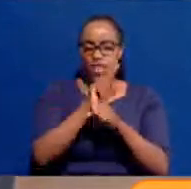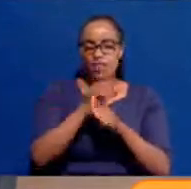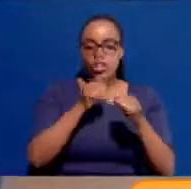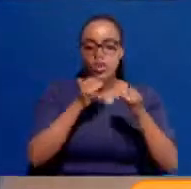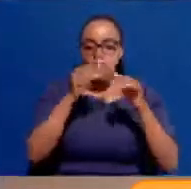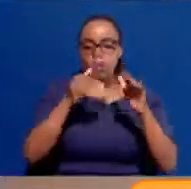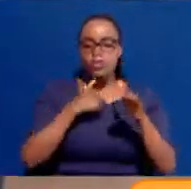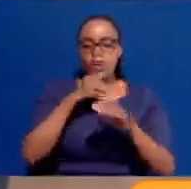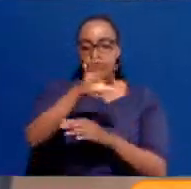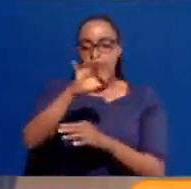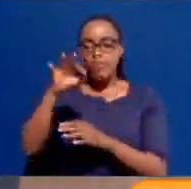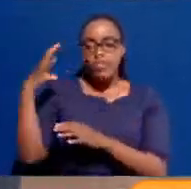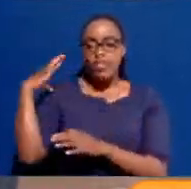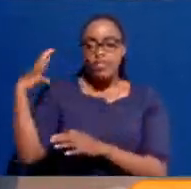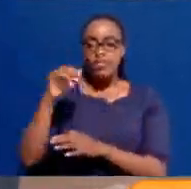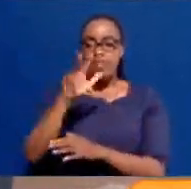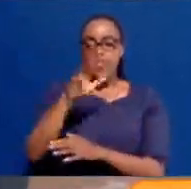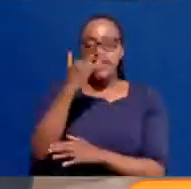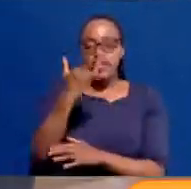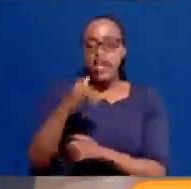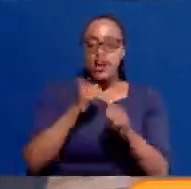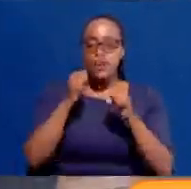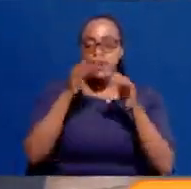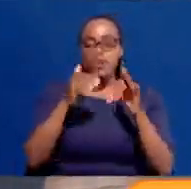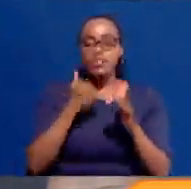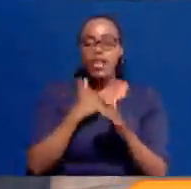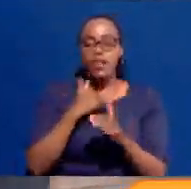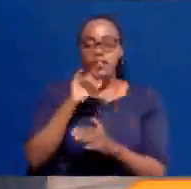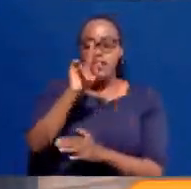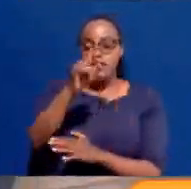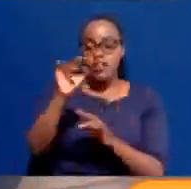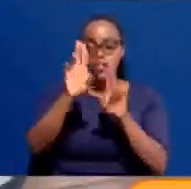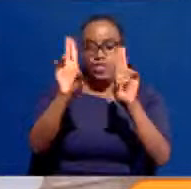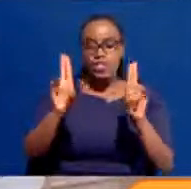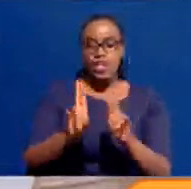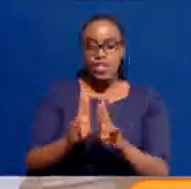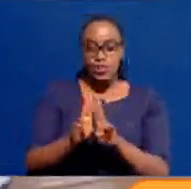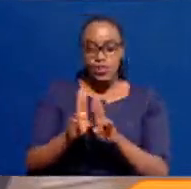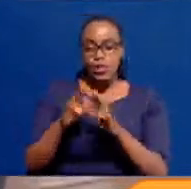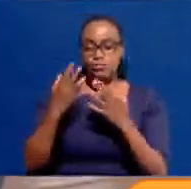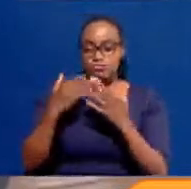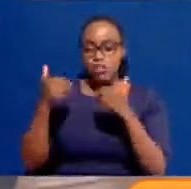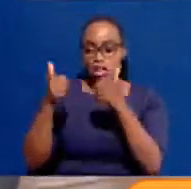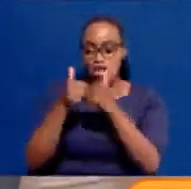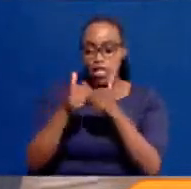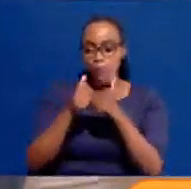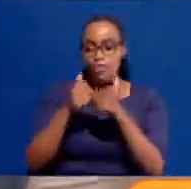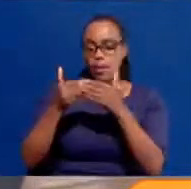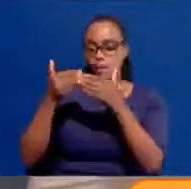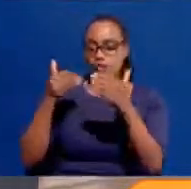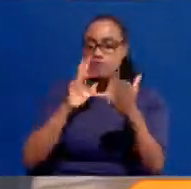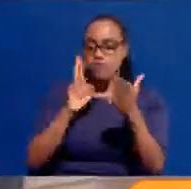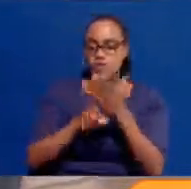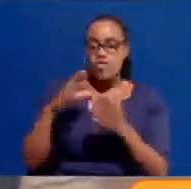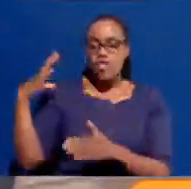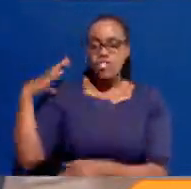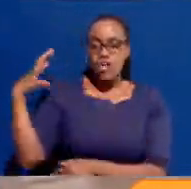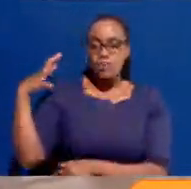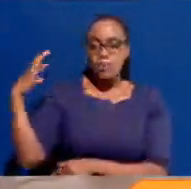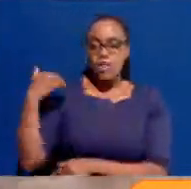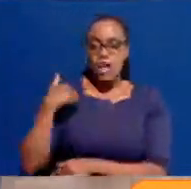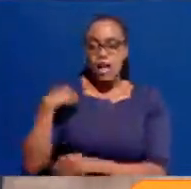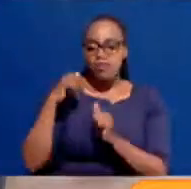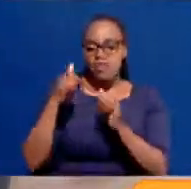selected for the championship, with 3 young boxers going for their first international tournament. Results from the previous World Championships have not